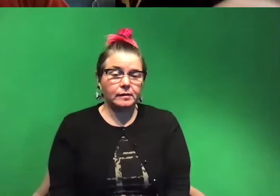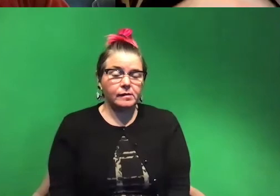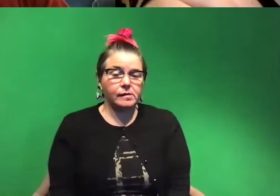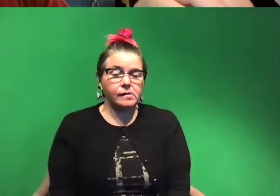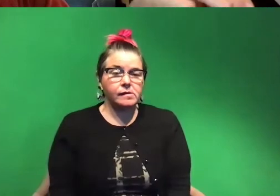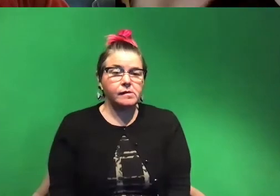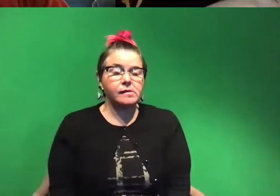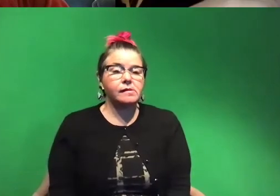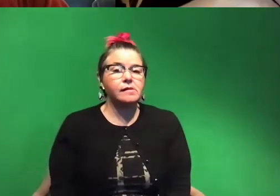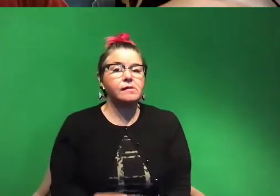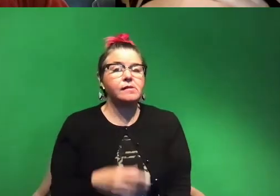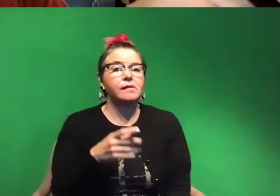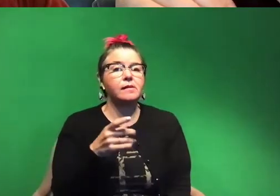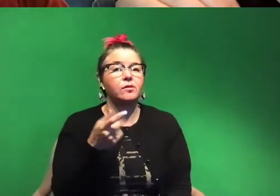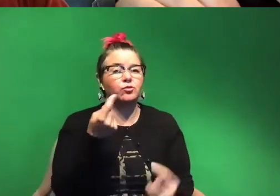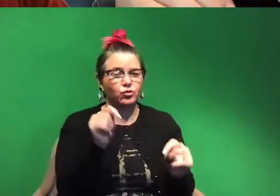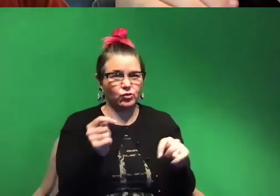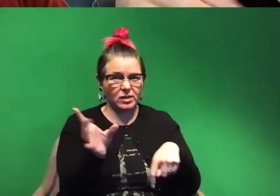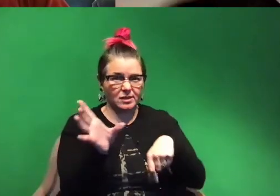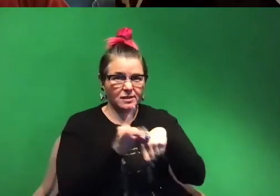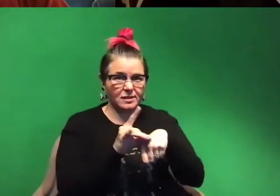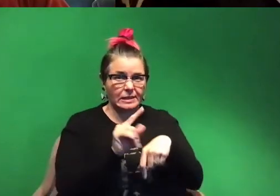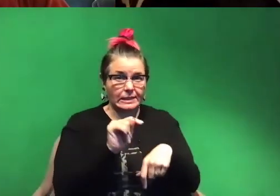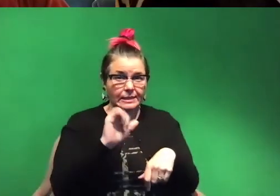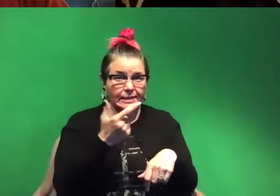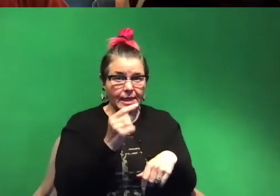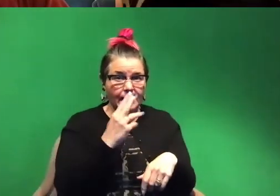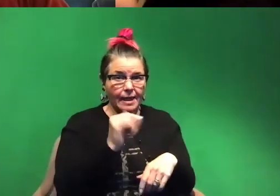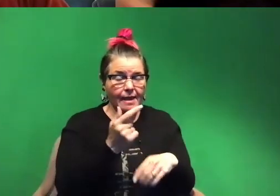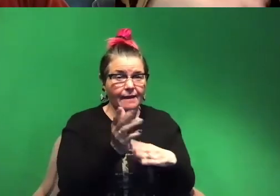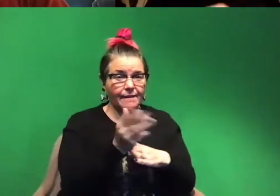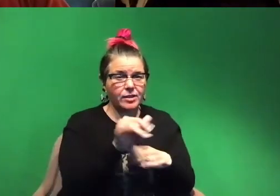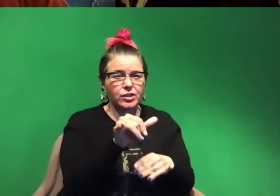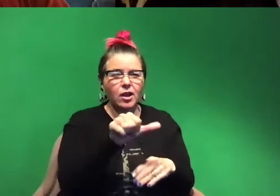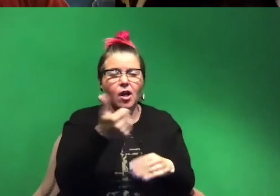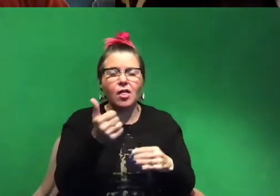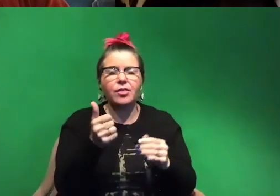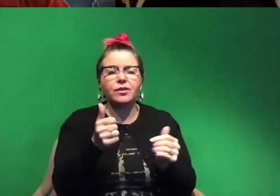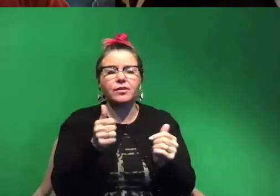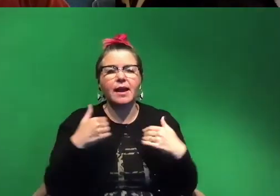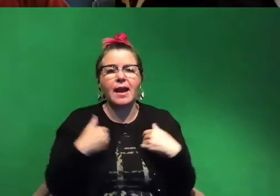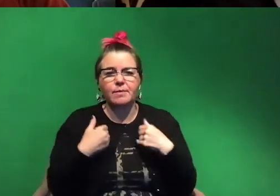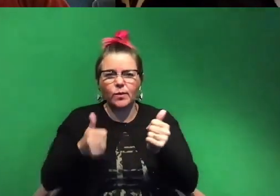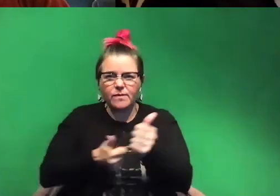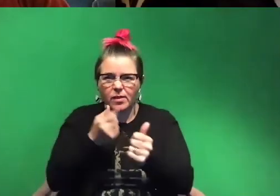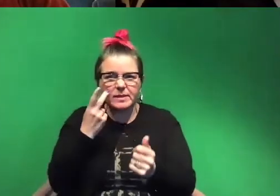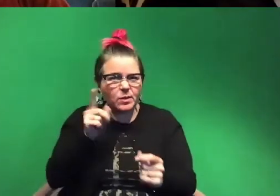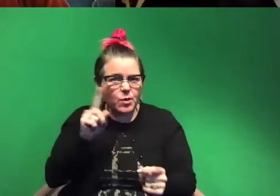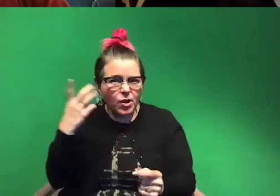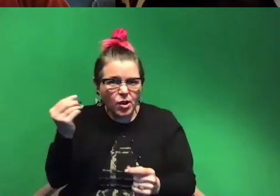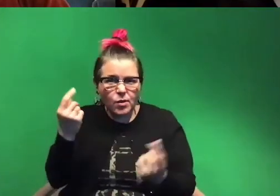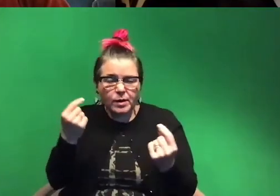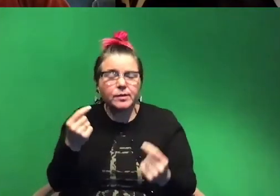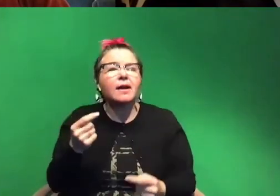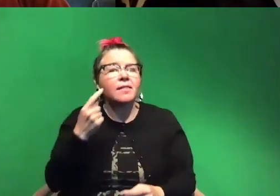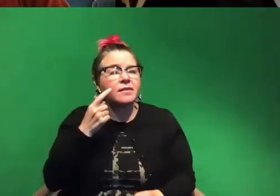Has anybody ever tried tagging hagfish like we do with other animals to see where they go and what they do? Yeah, I think